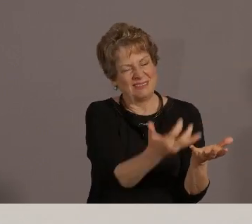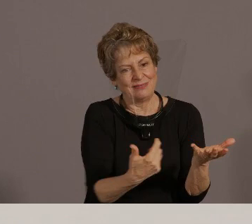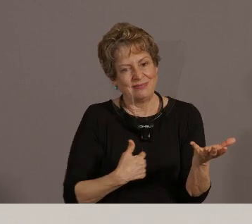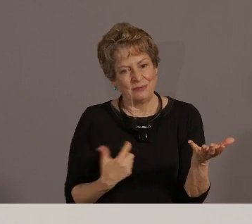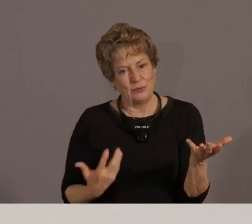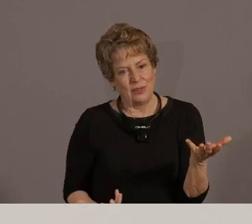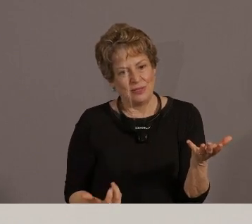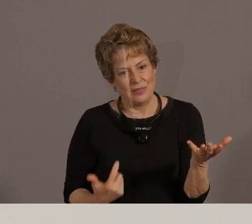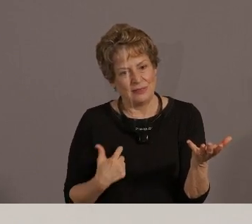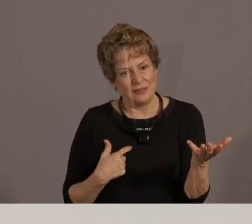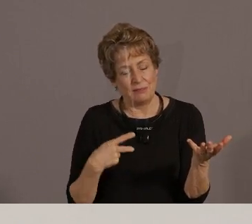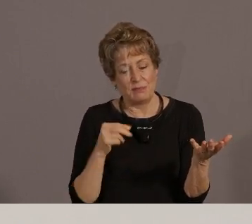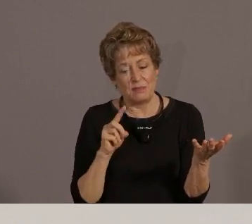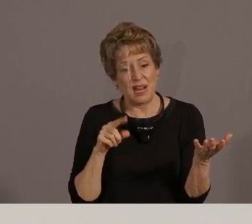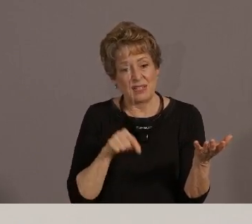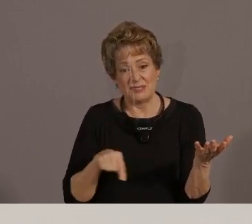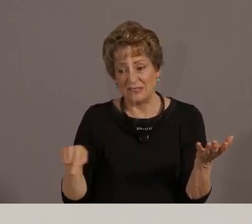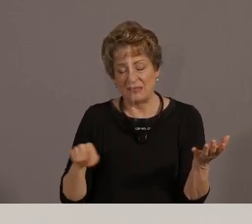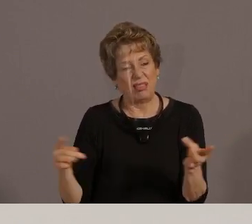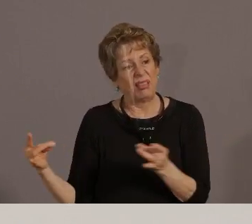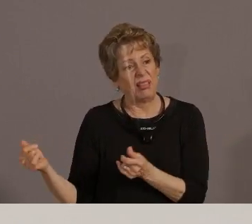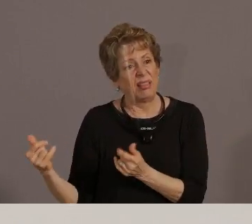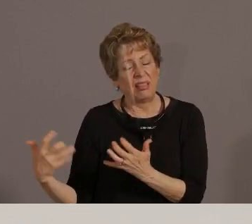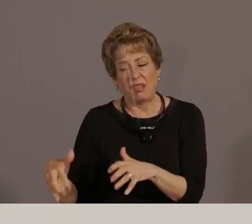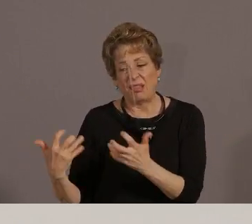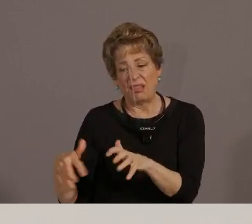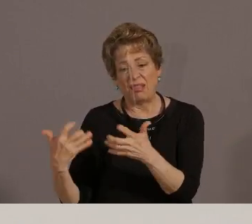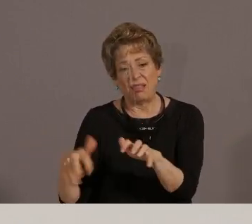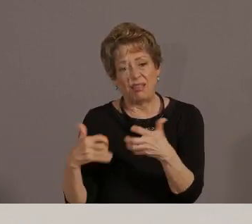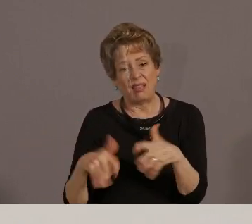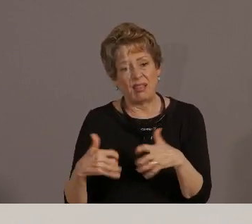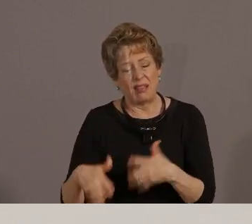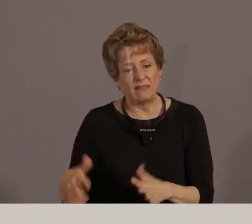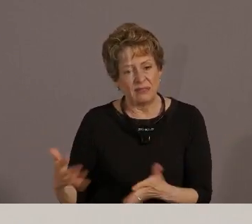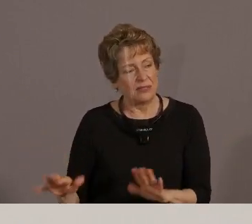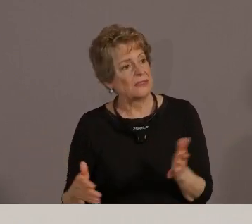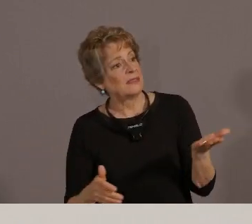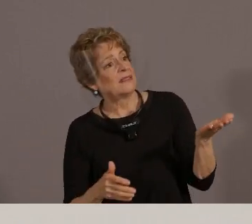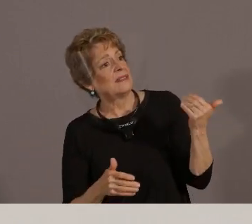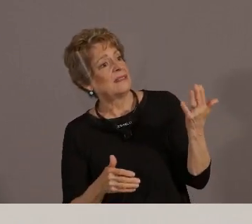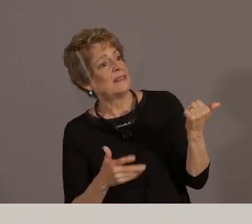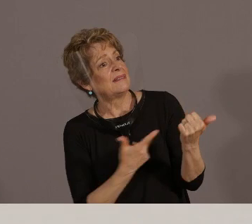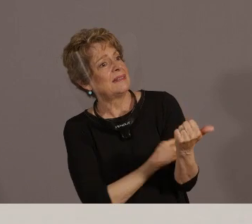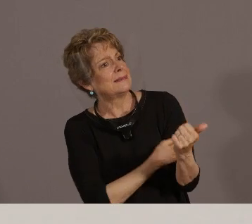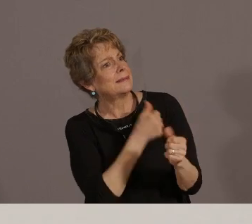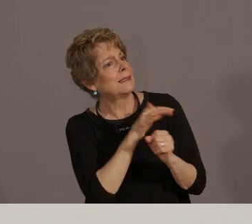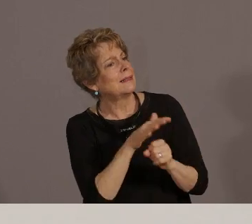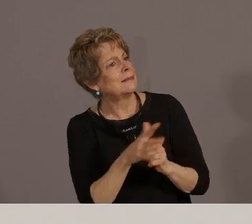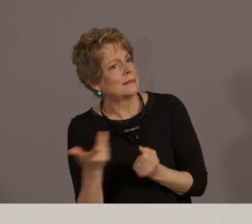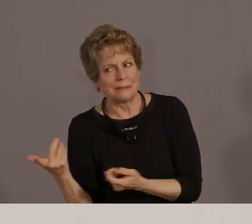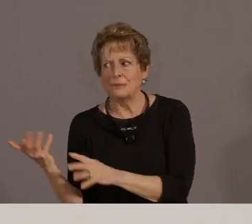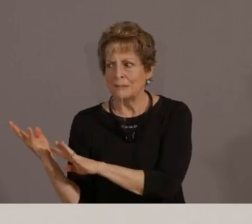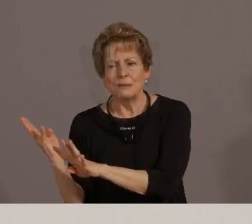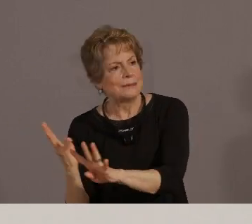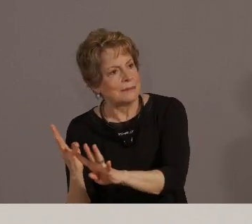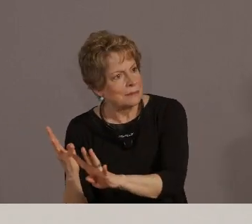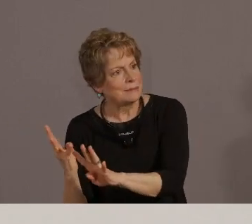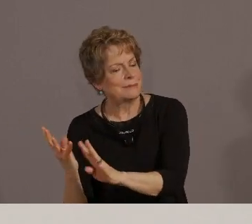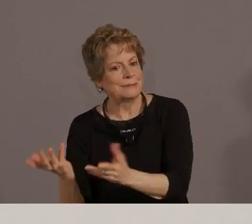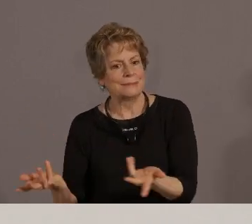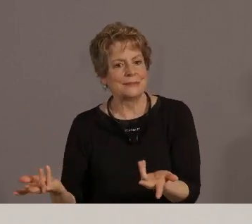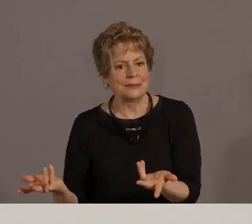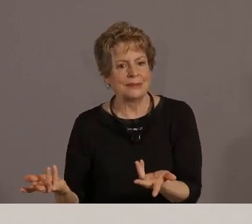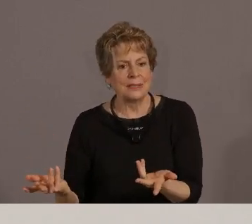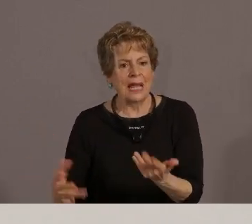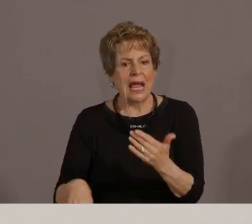we continue to work with FEMA, but we have opted not to take them up on a vaccination site at